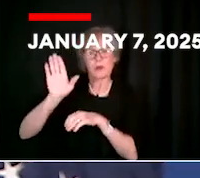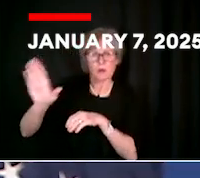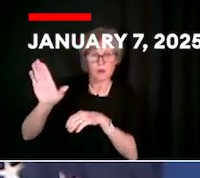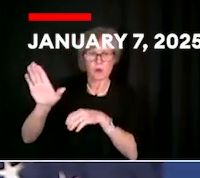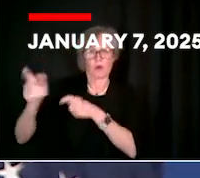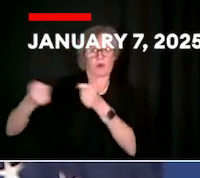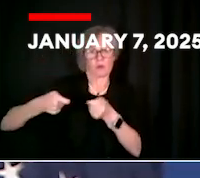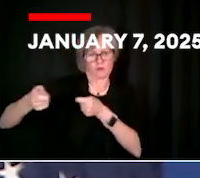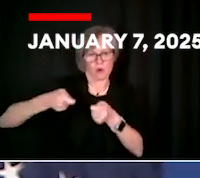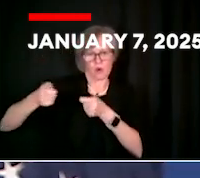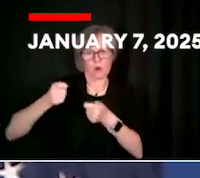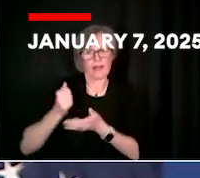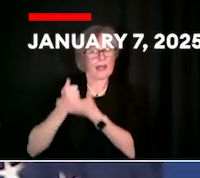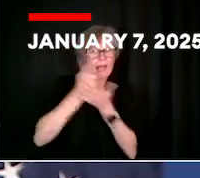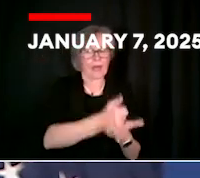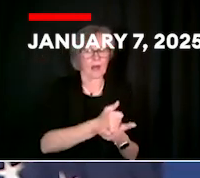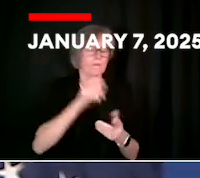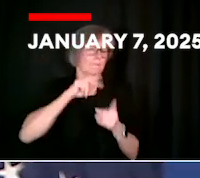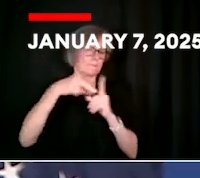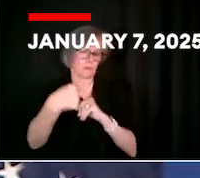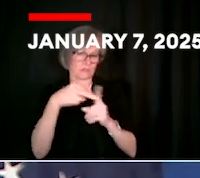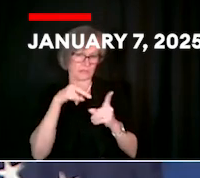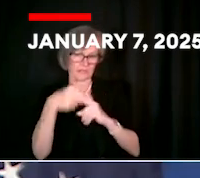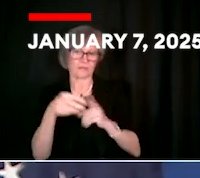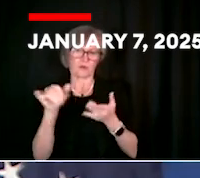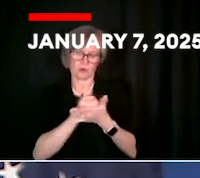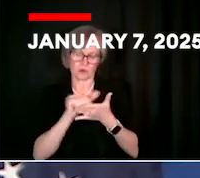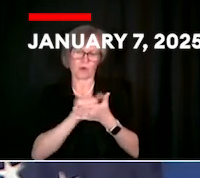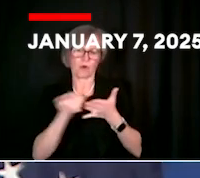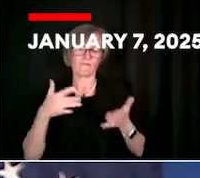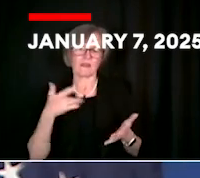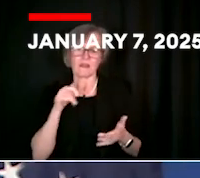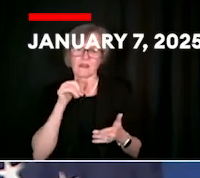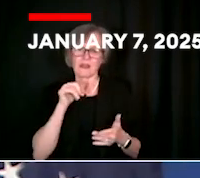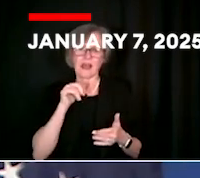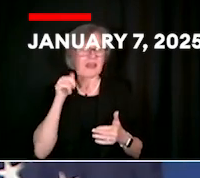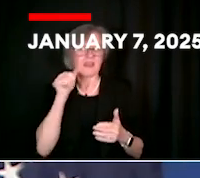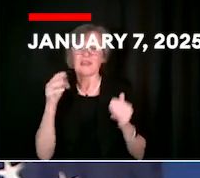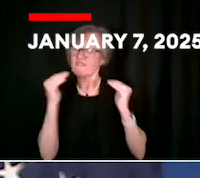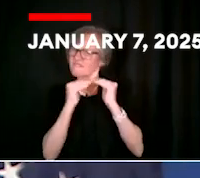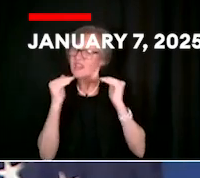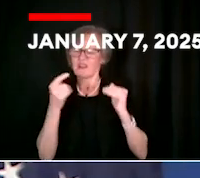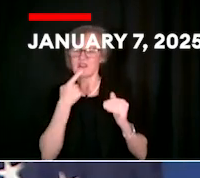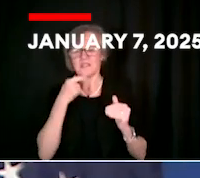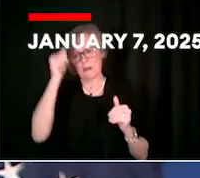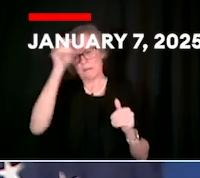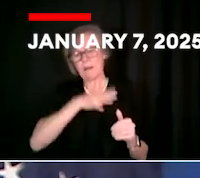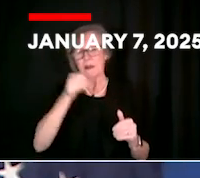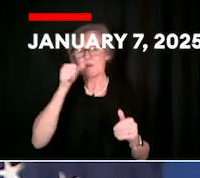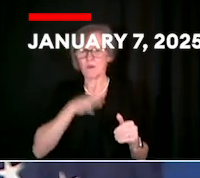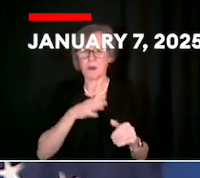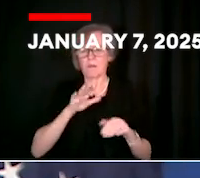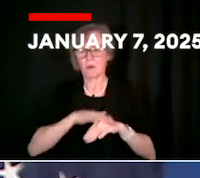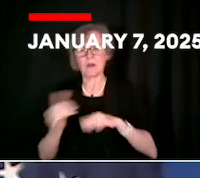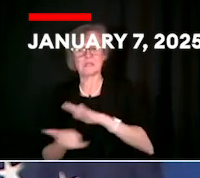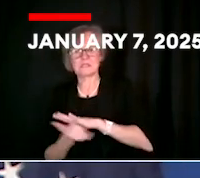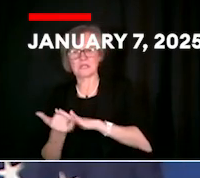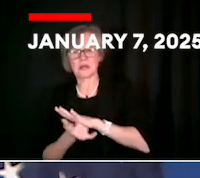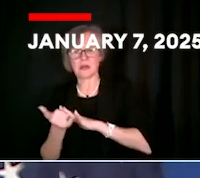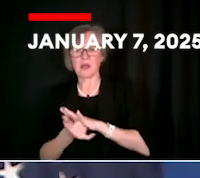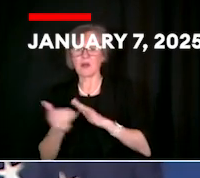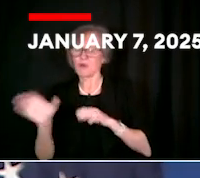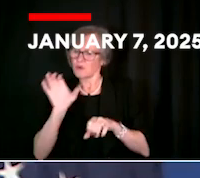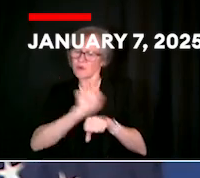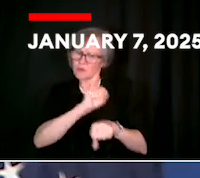control to help the perception that New Yorkers are feeling? And I just think it's unfair to say to those men and women who are on the subway system doing their job